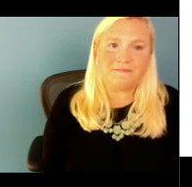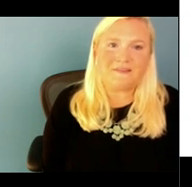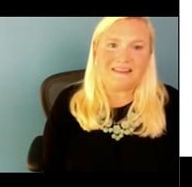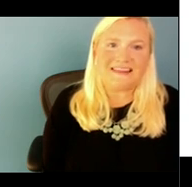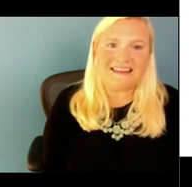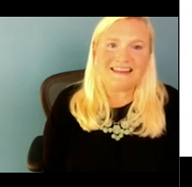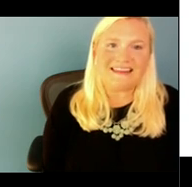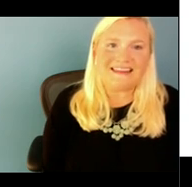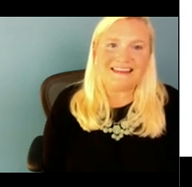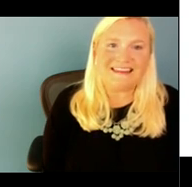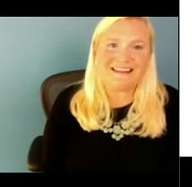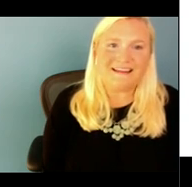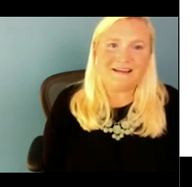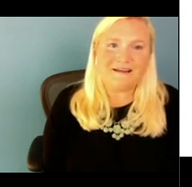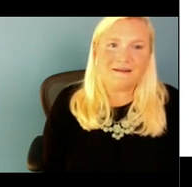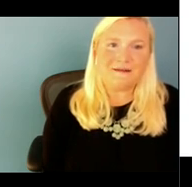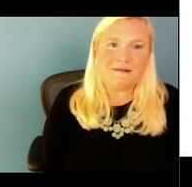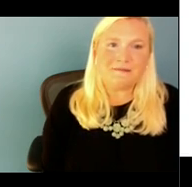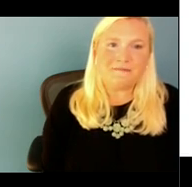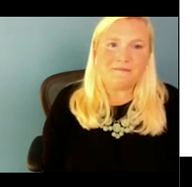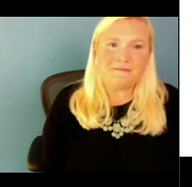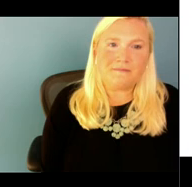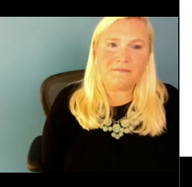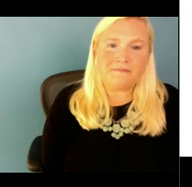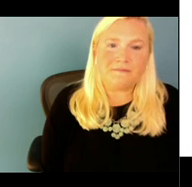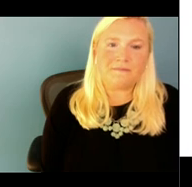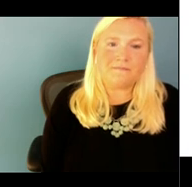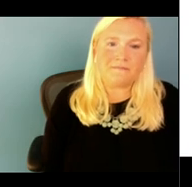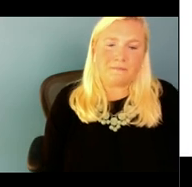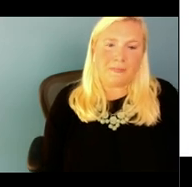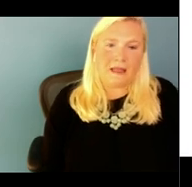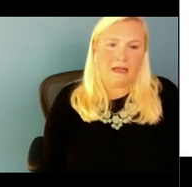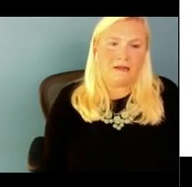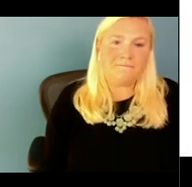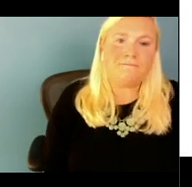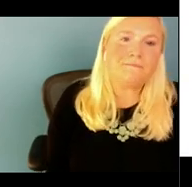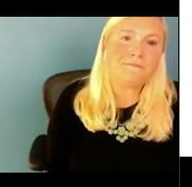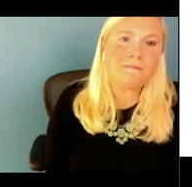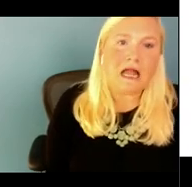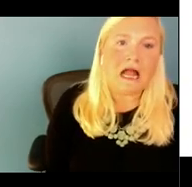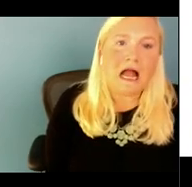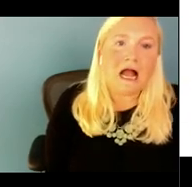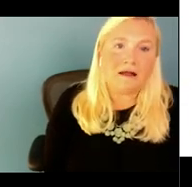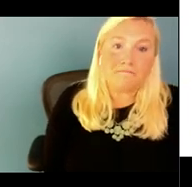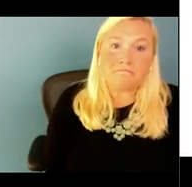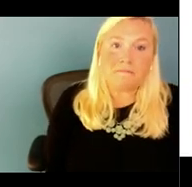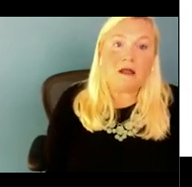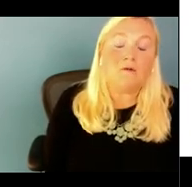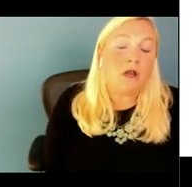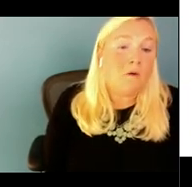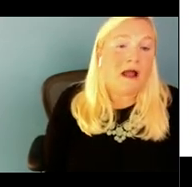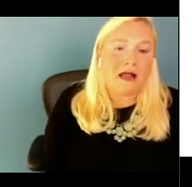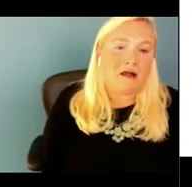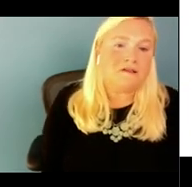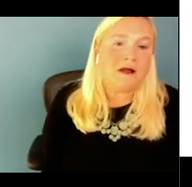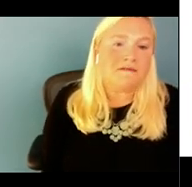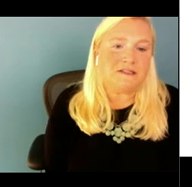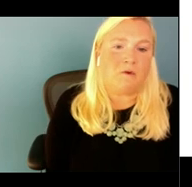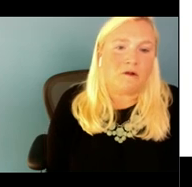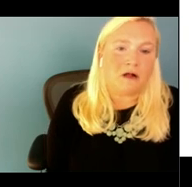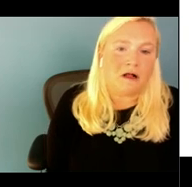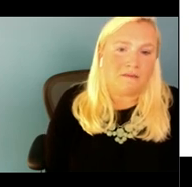Excellent. Martha, you work with mostly younger children, but do you have, is that correct? No,